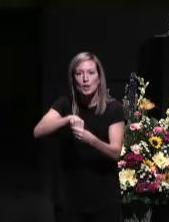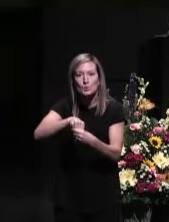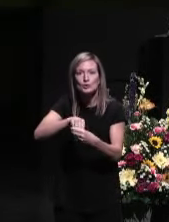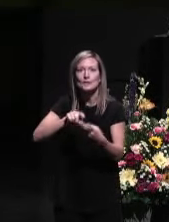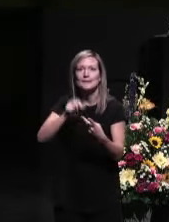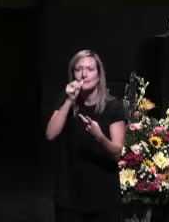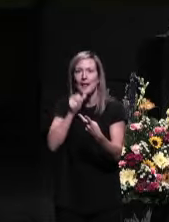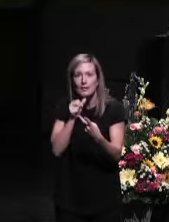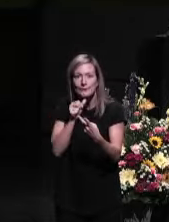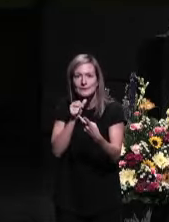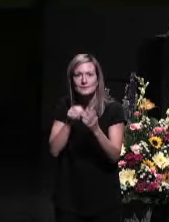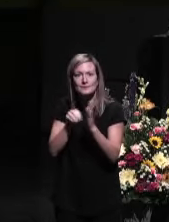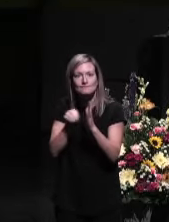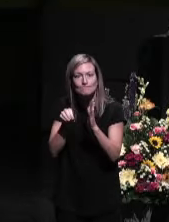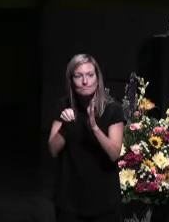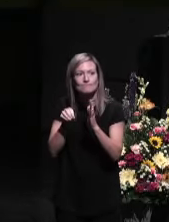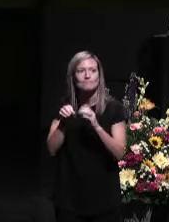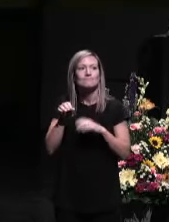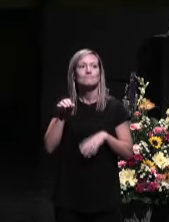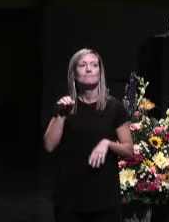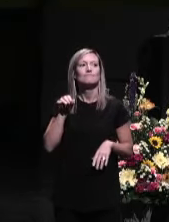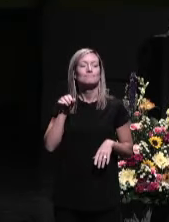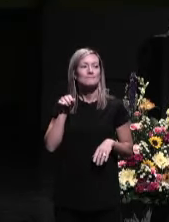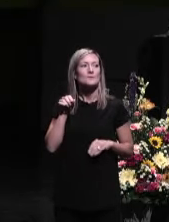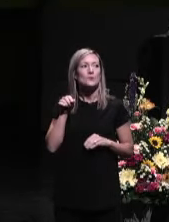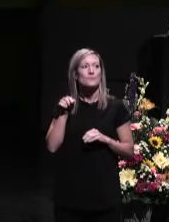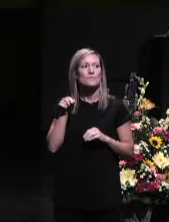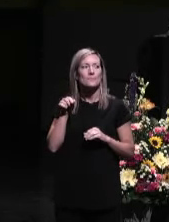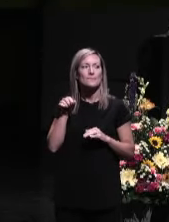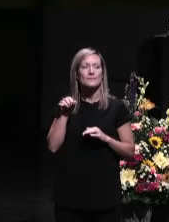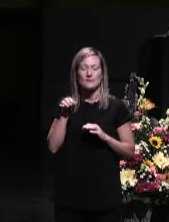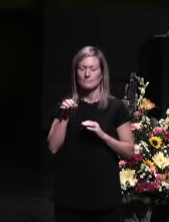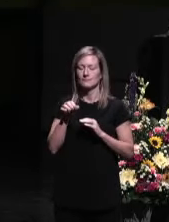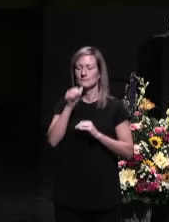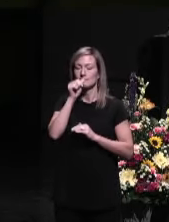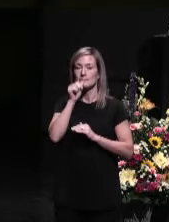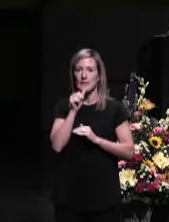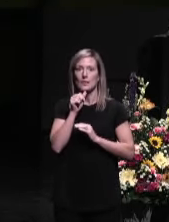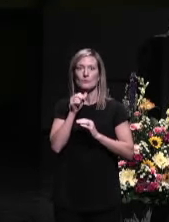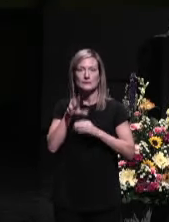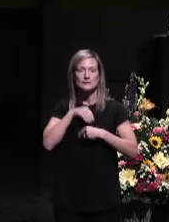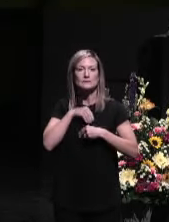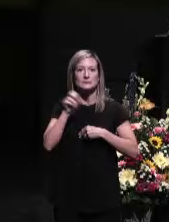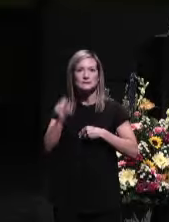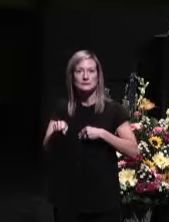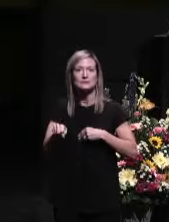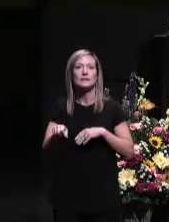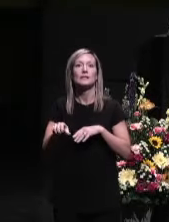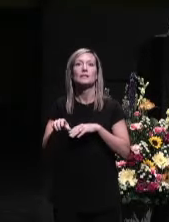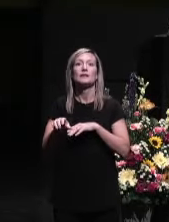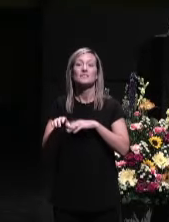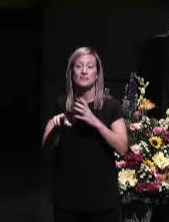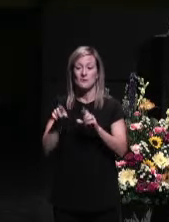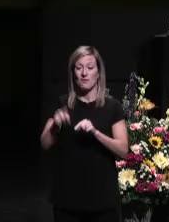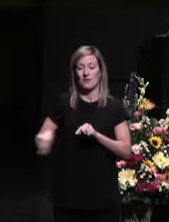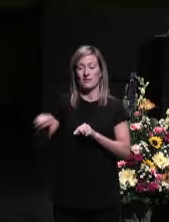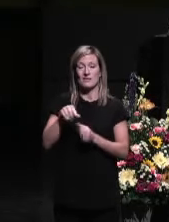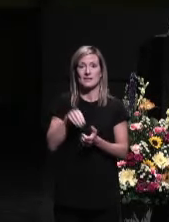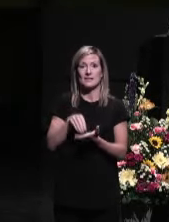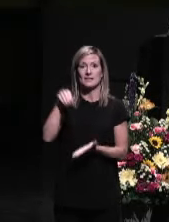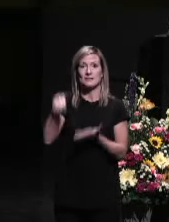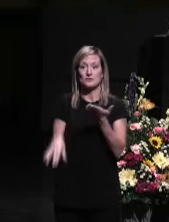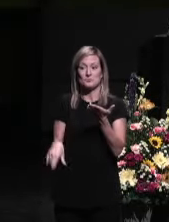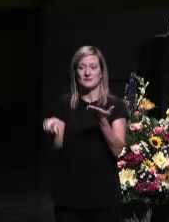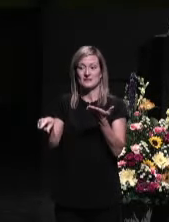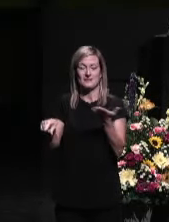tolerance. They're the very group that these other frame makers are like